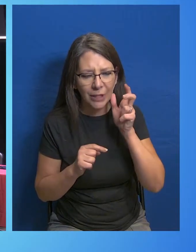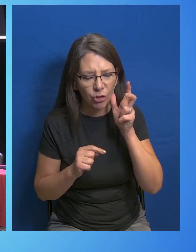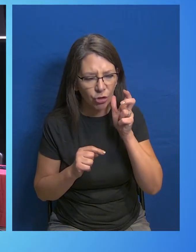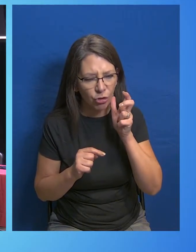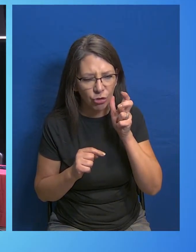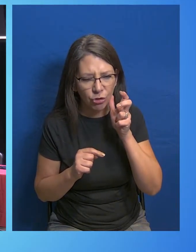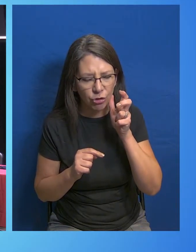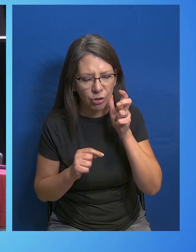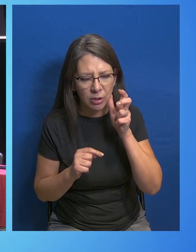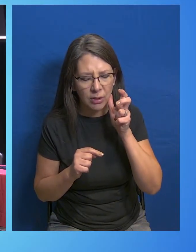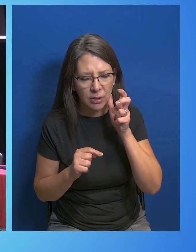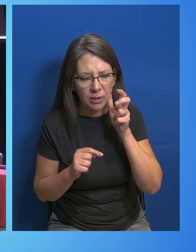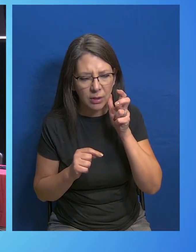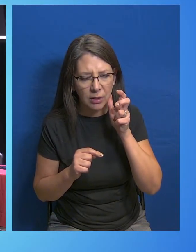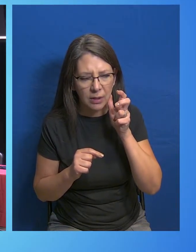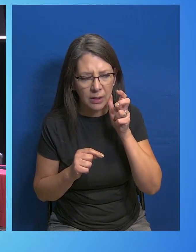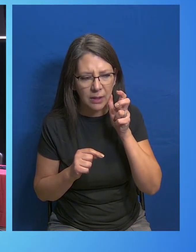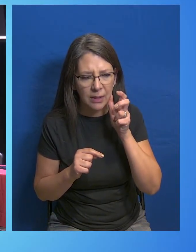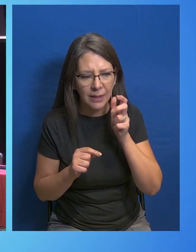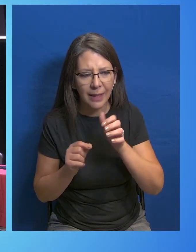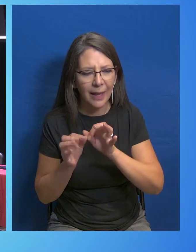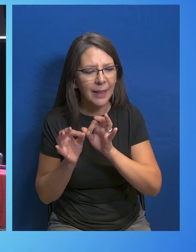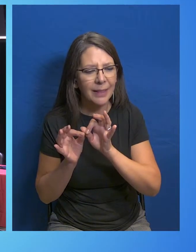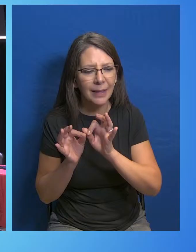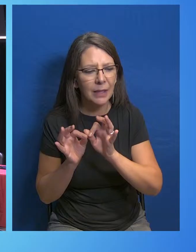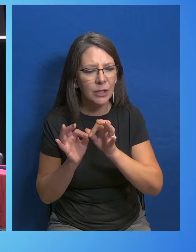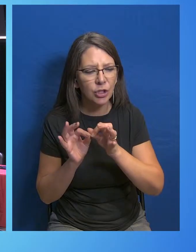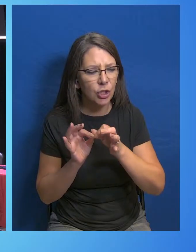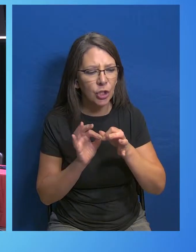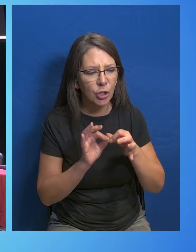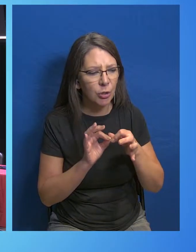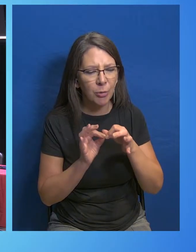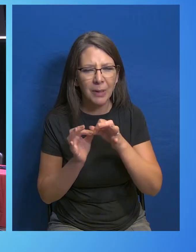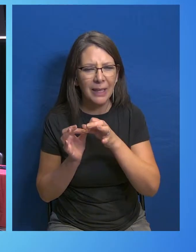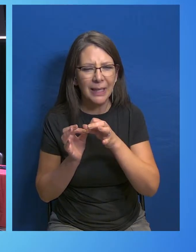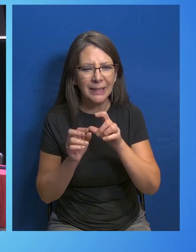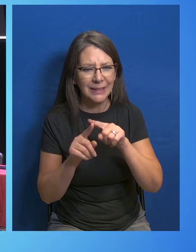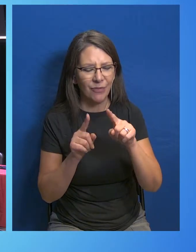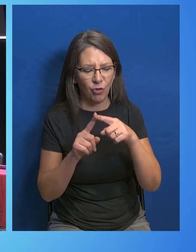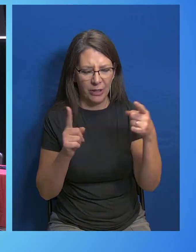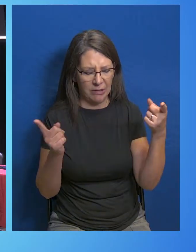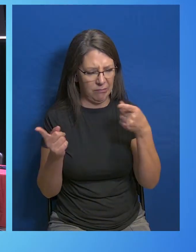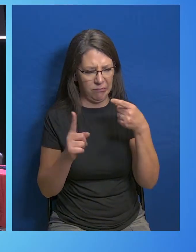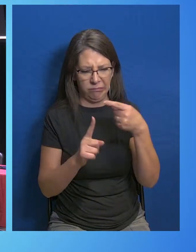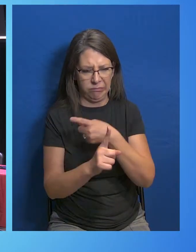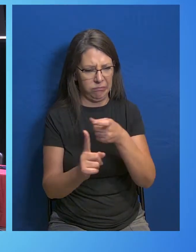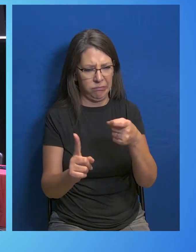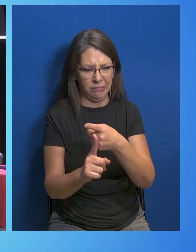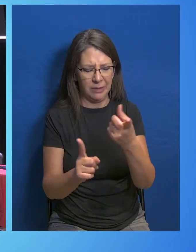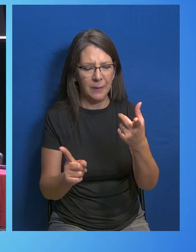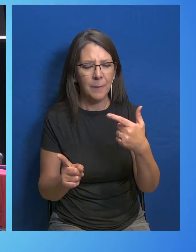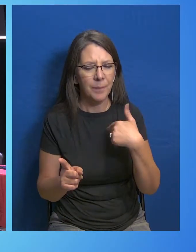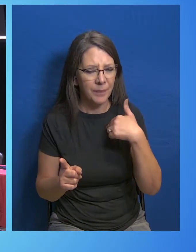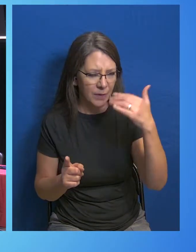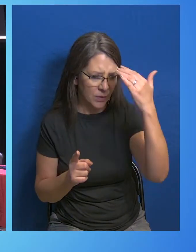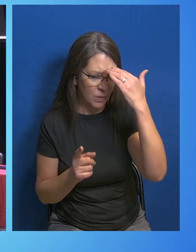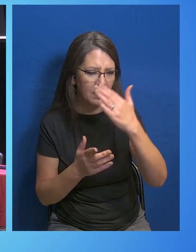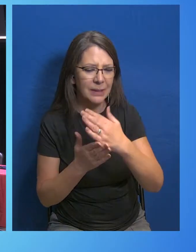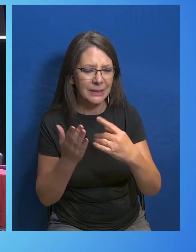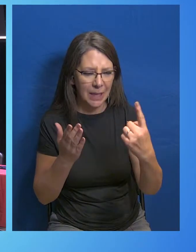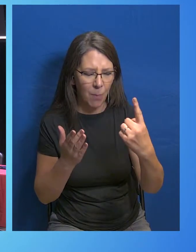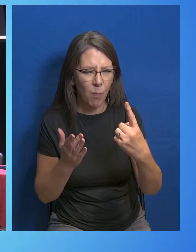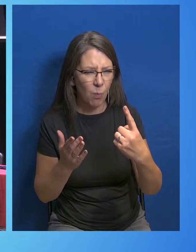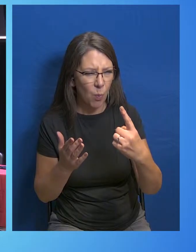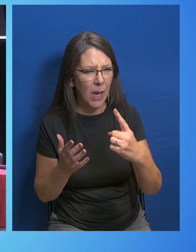Did anybody catch that? And as the interpreter, so I know that somebody was